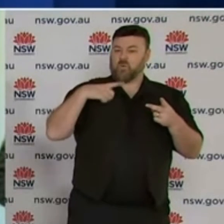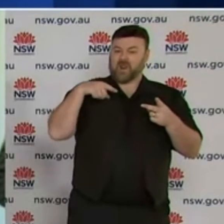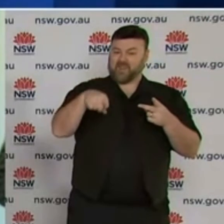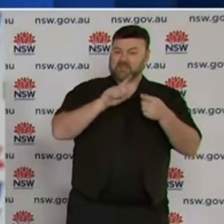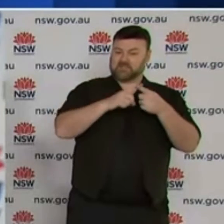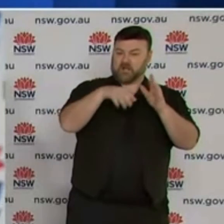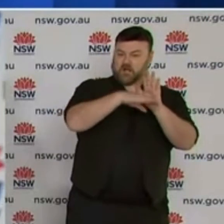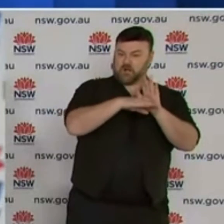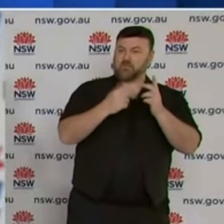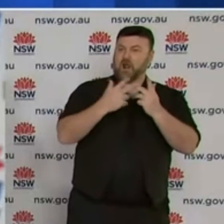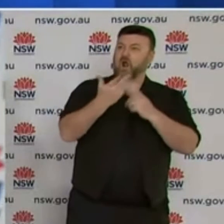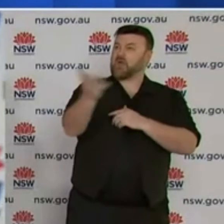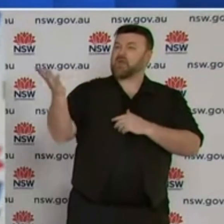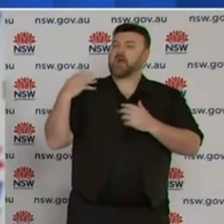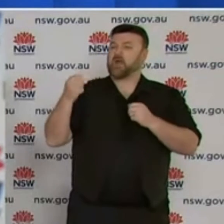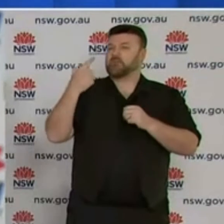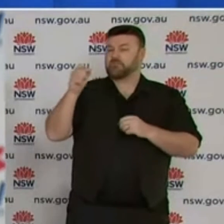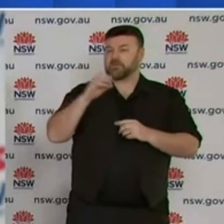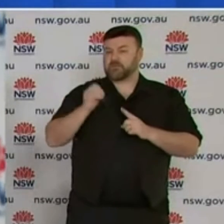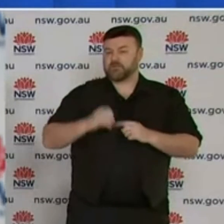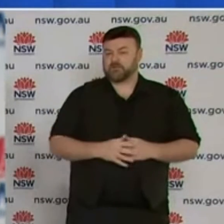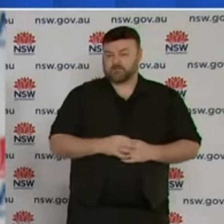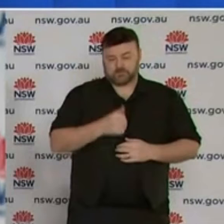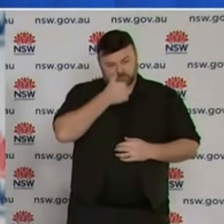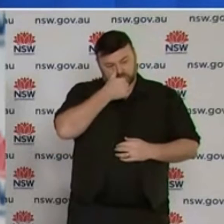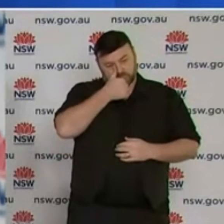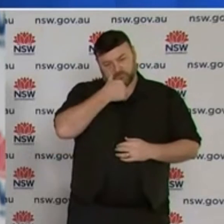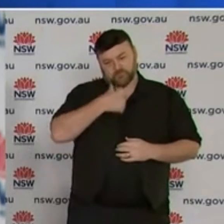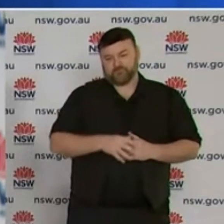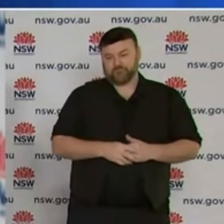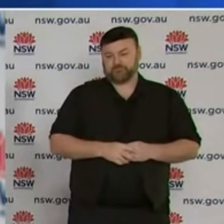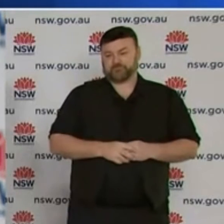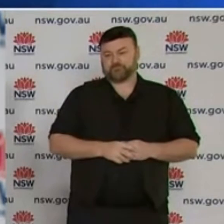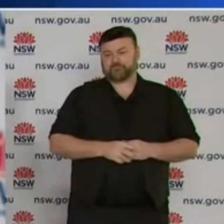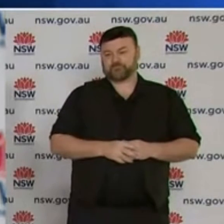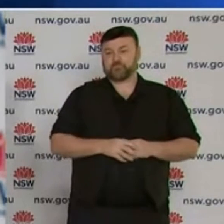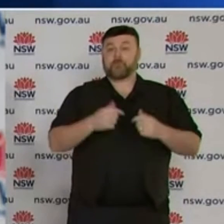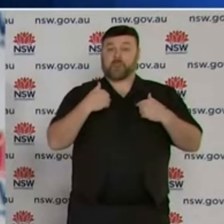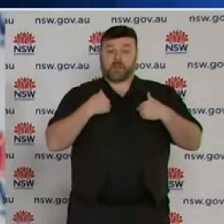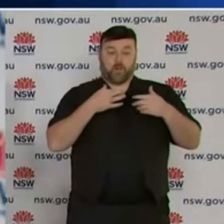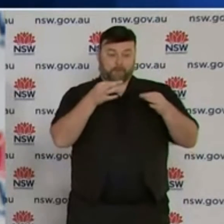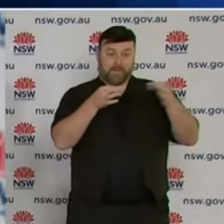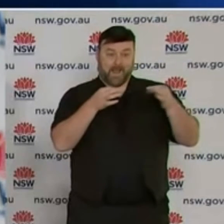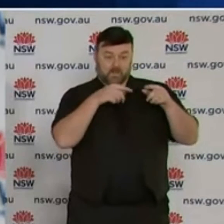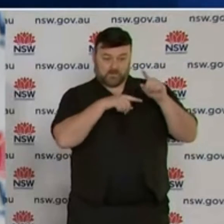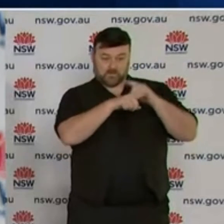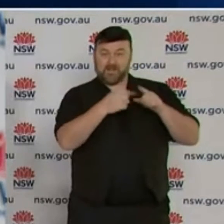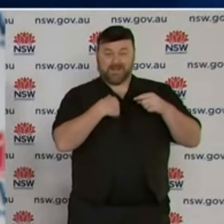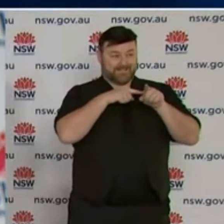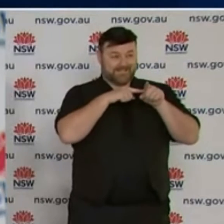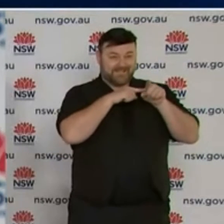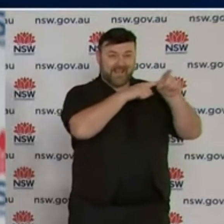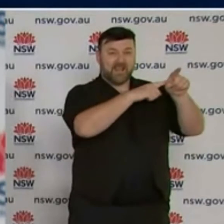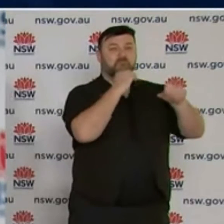to 70% or not? Well, firstly, can I reiterate that the roadmap that we announced is entirely consistent with the National Plan